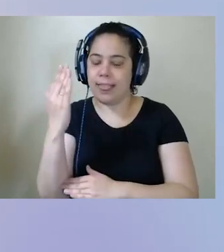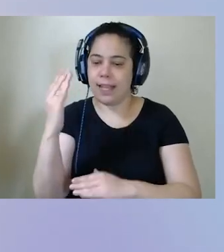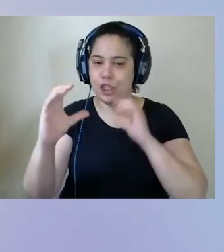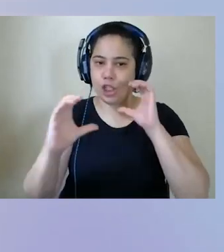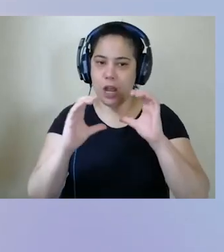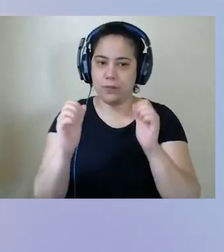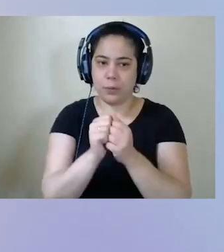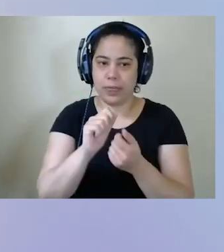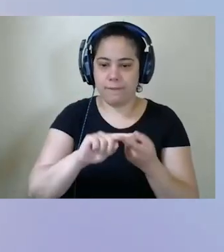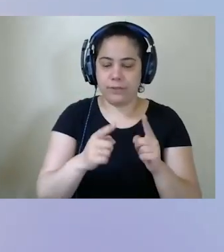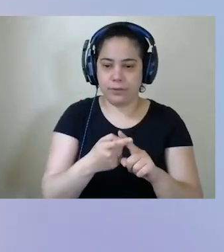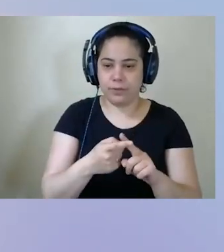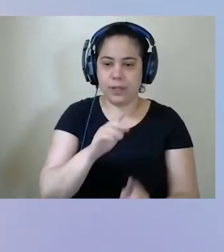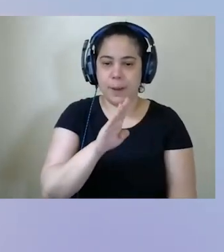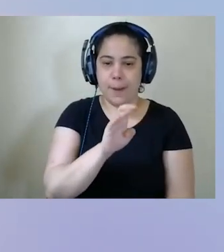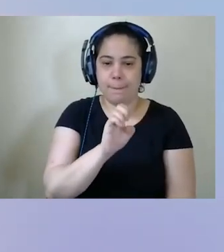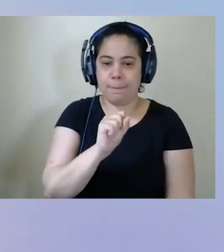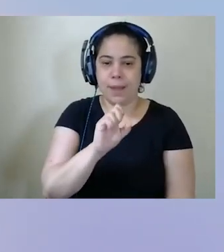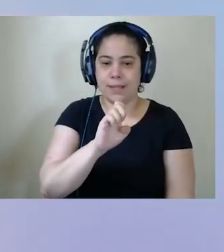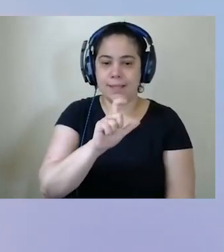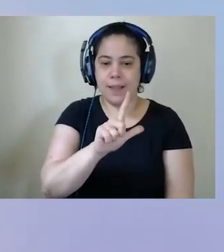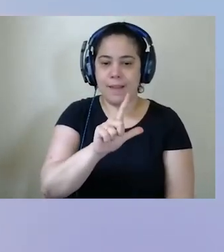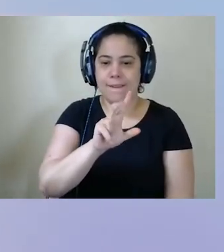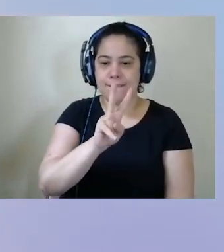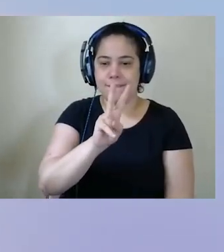who's Bessel? That's the only Bessel around.